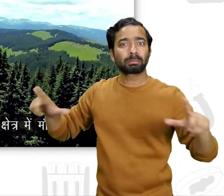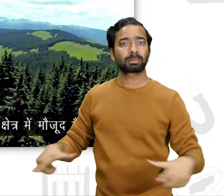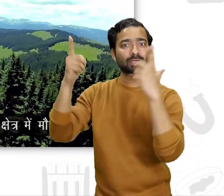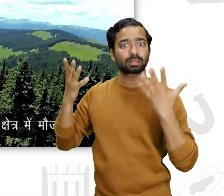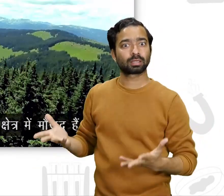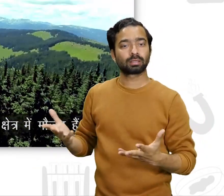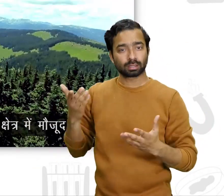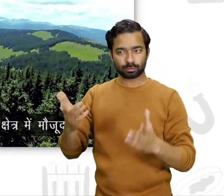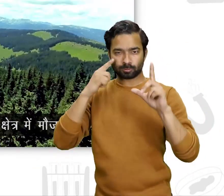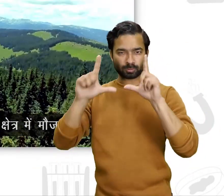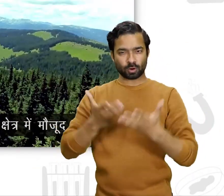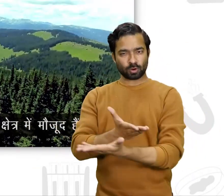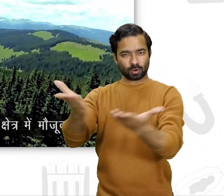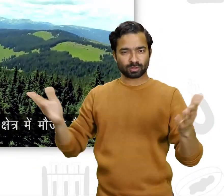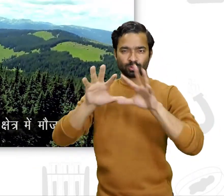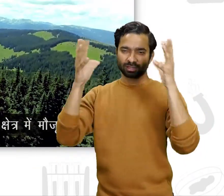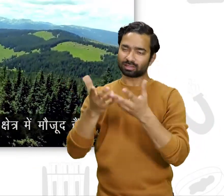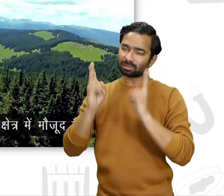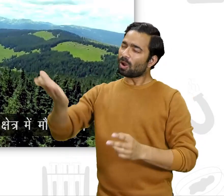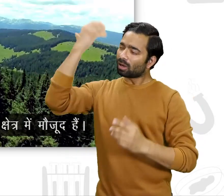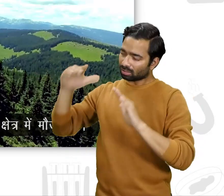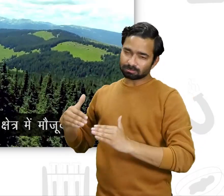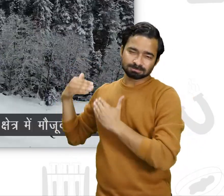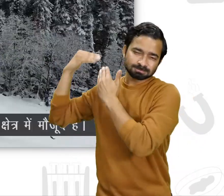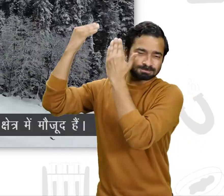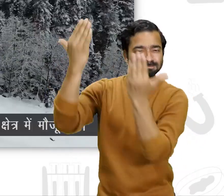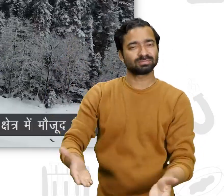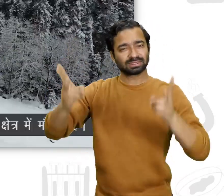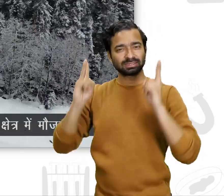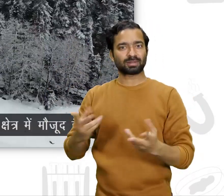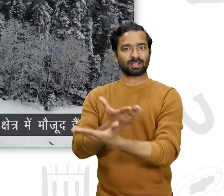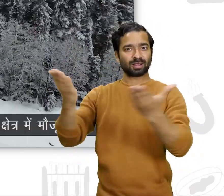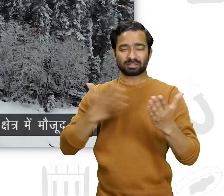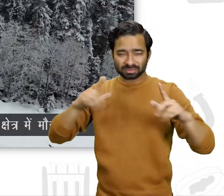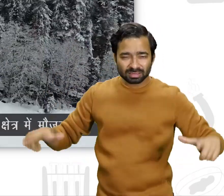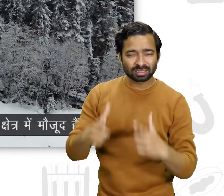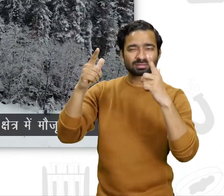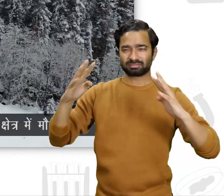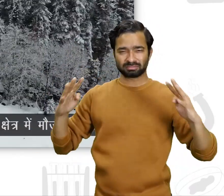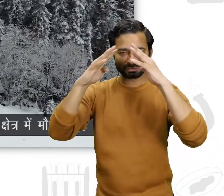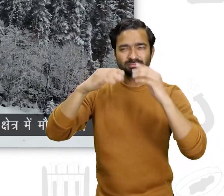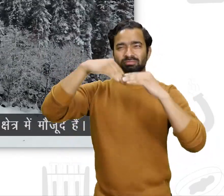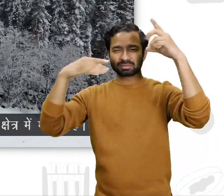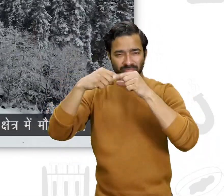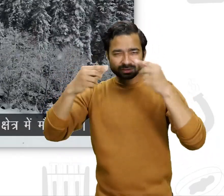still occupy large area in the form of coniferous forest.